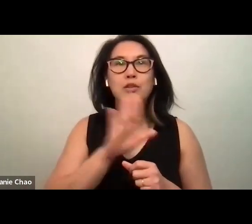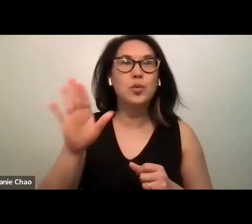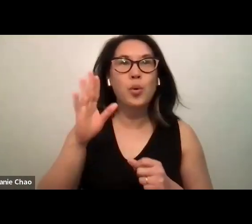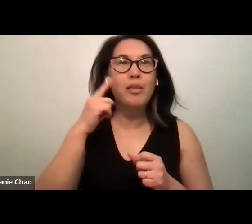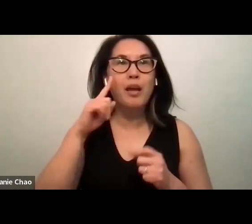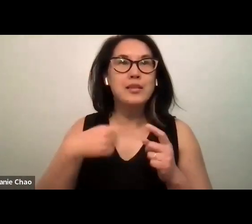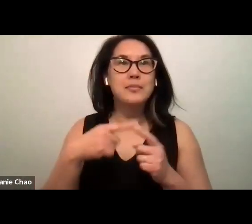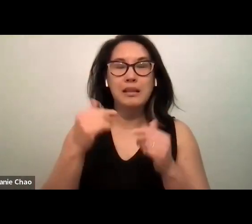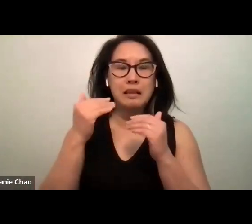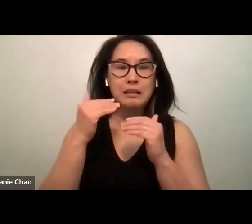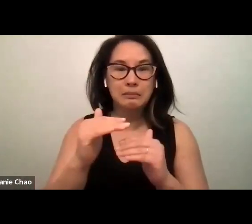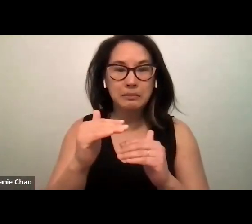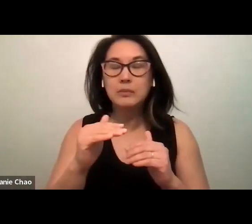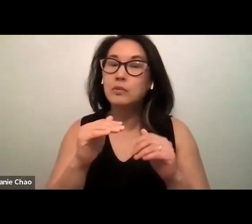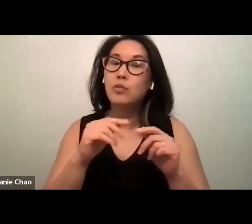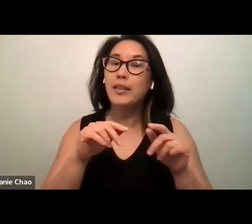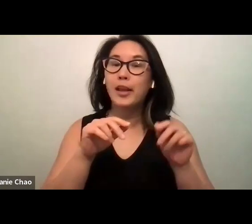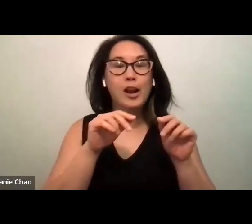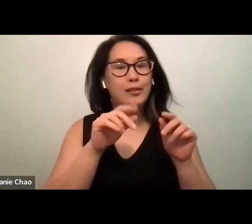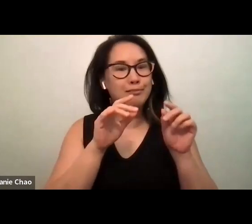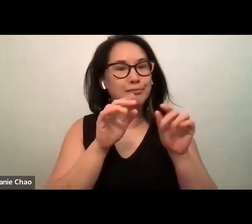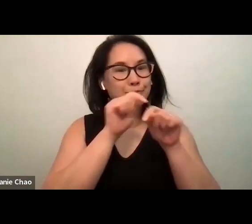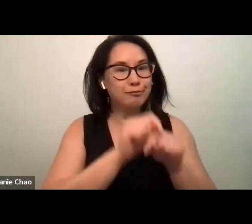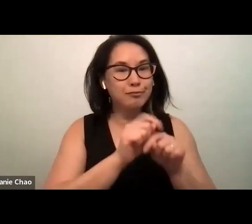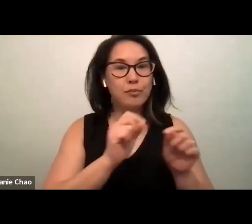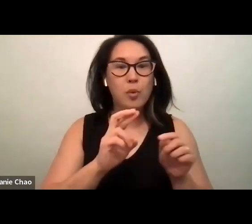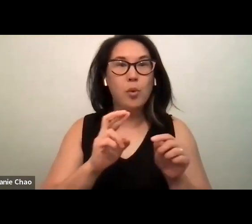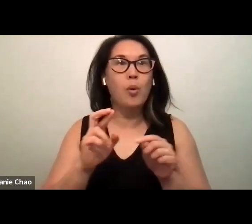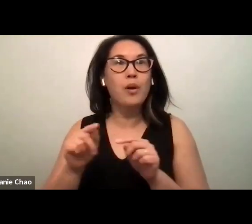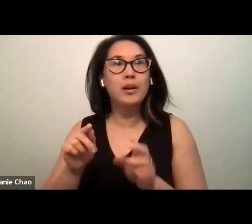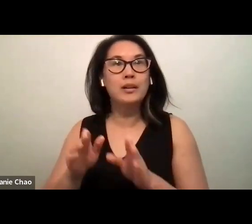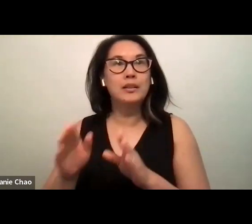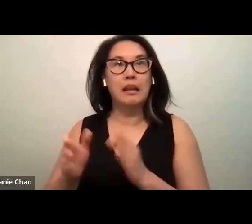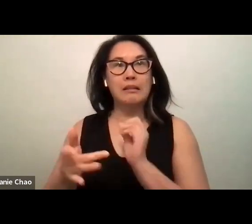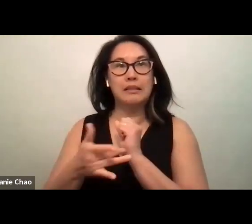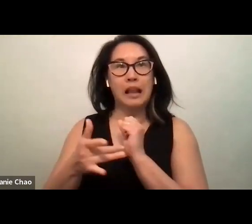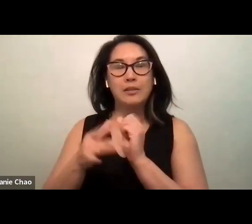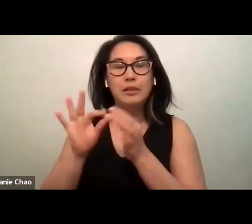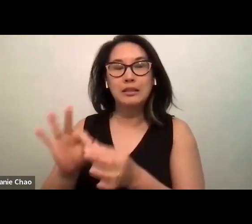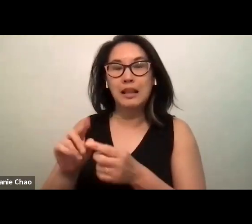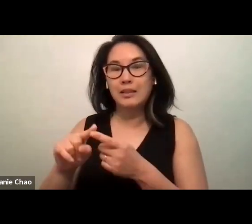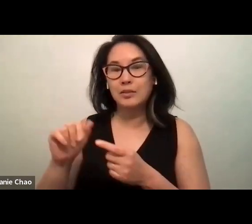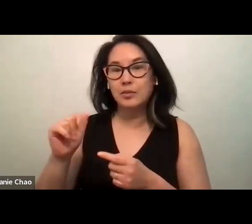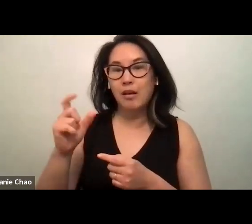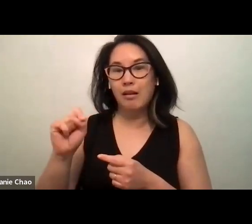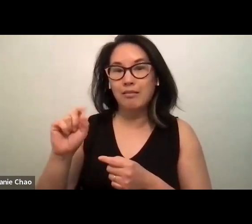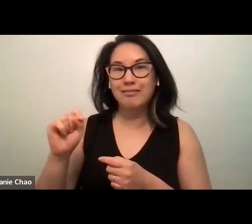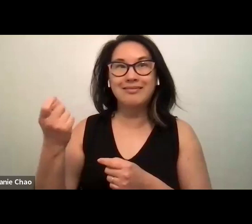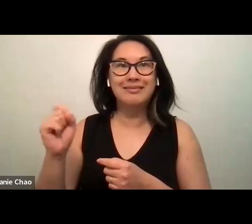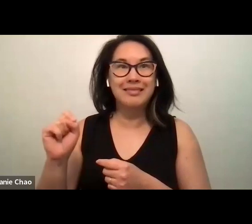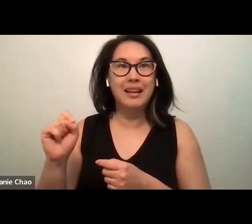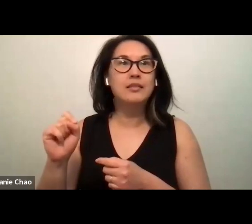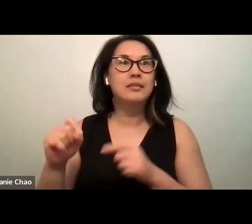limits, whether conventional or technical, on alt text in various social media and